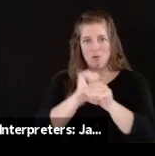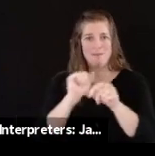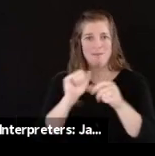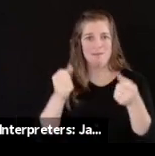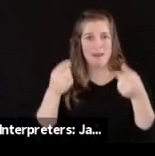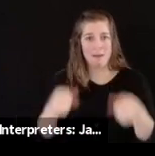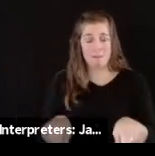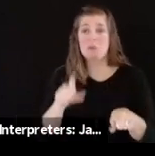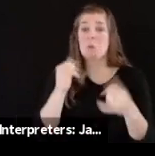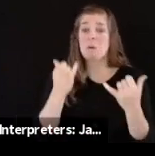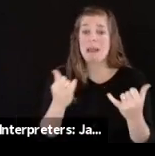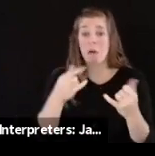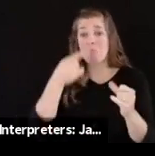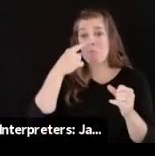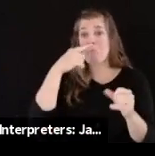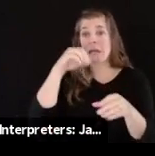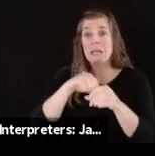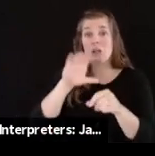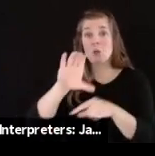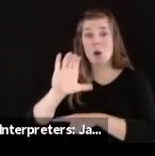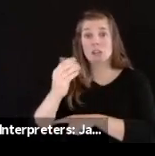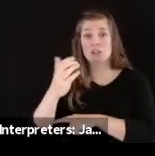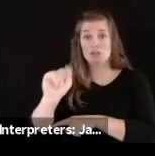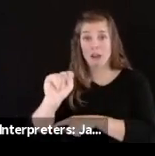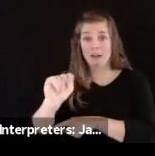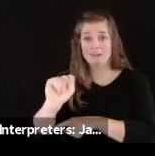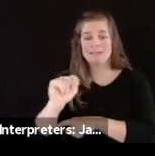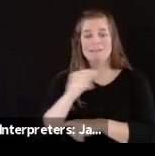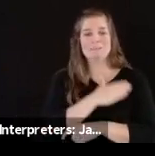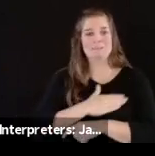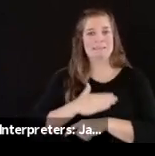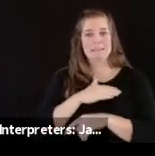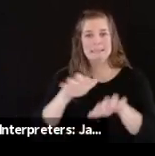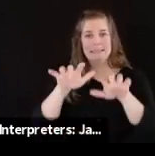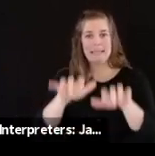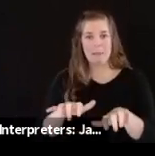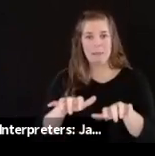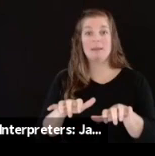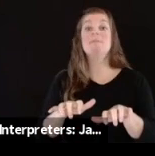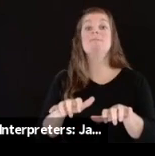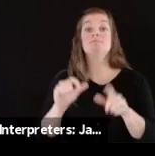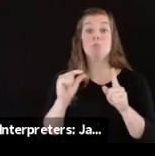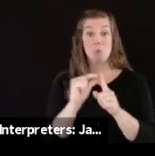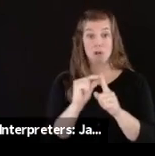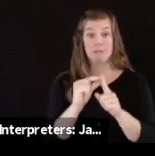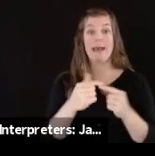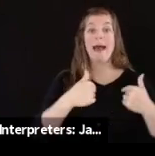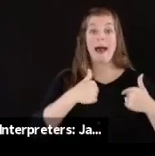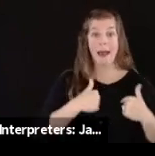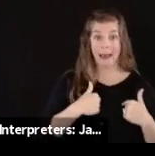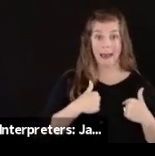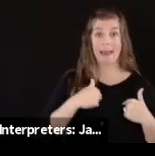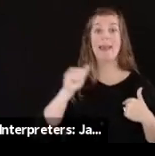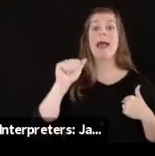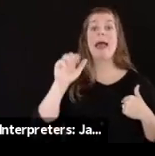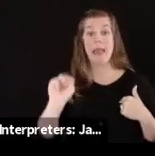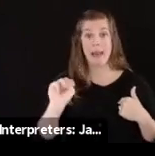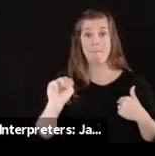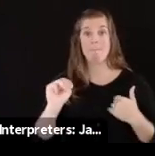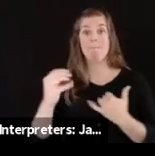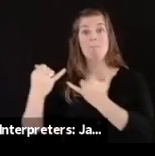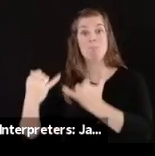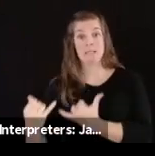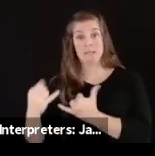in your chat, you please type in, I am present. If you can please type in,